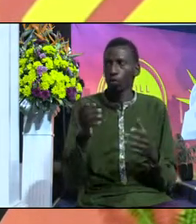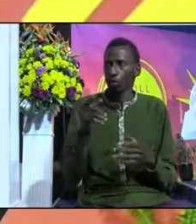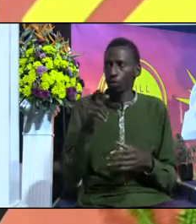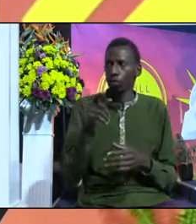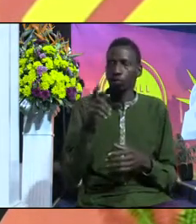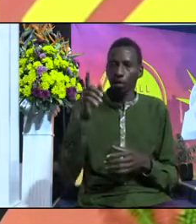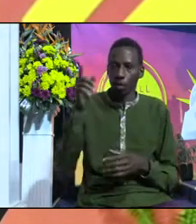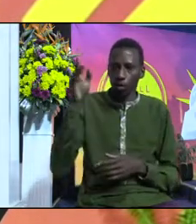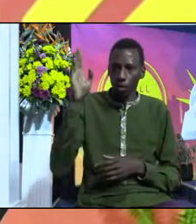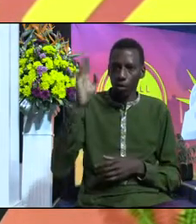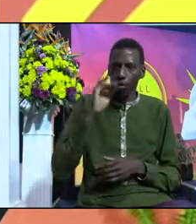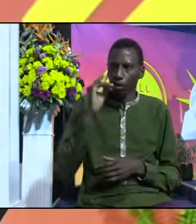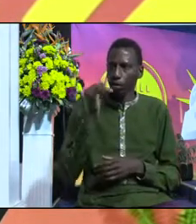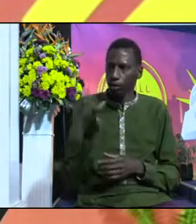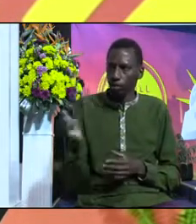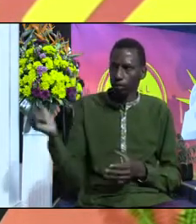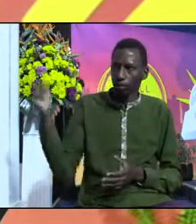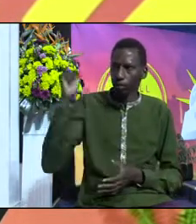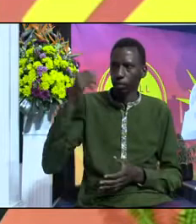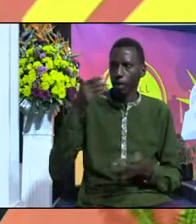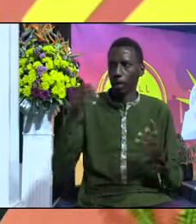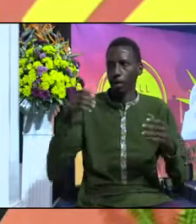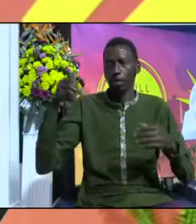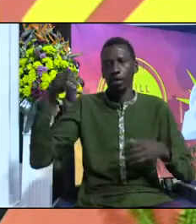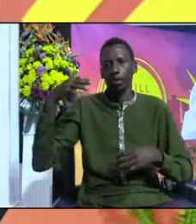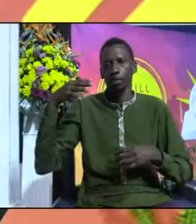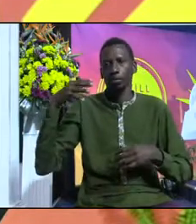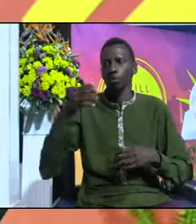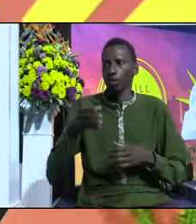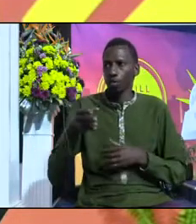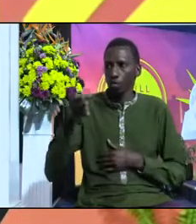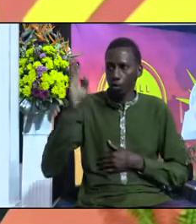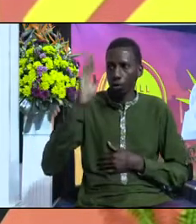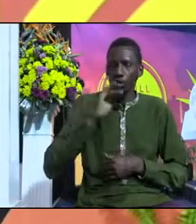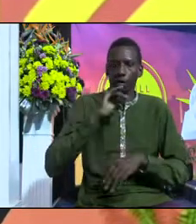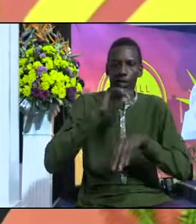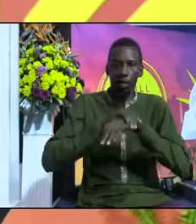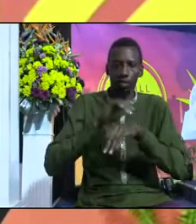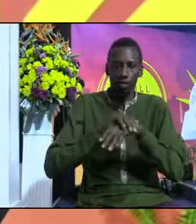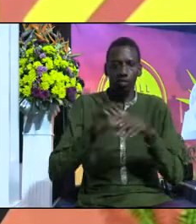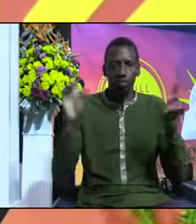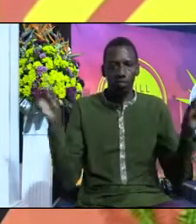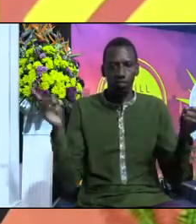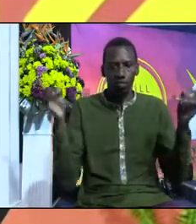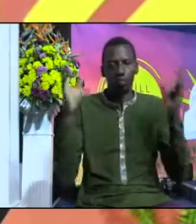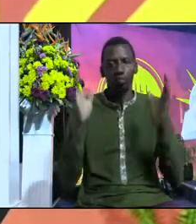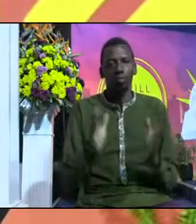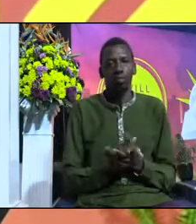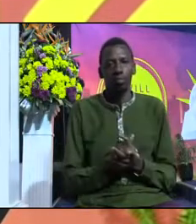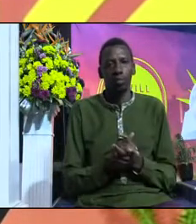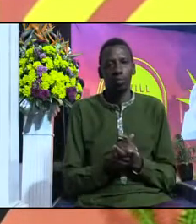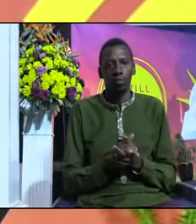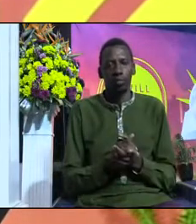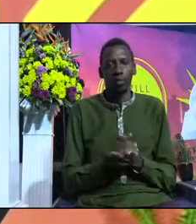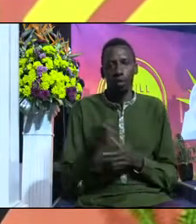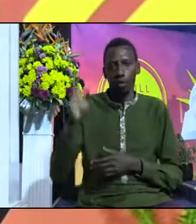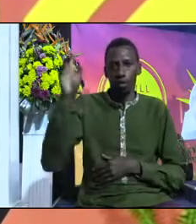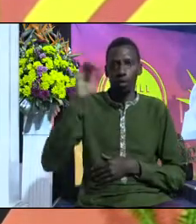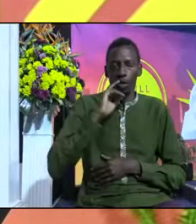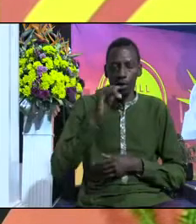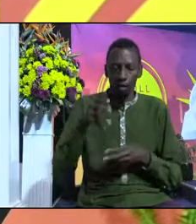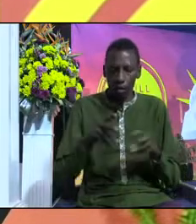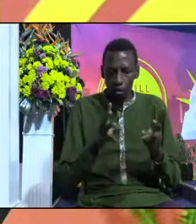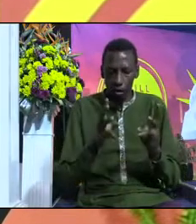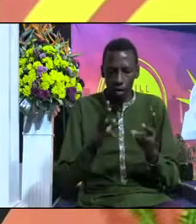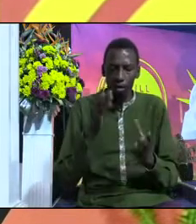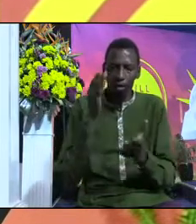life. I am the root of Jesse. I am the good shepherd. I feel like preaching now. I am the way, the truth,